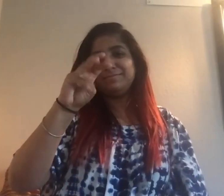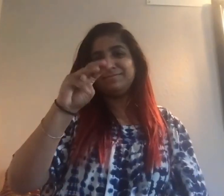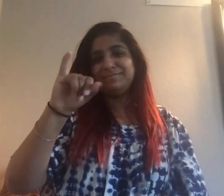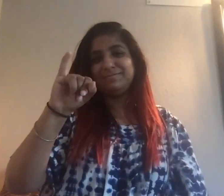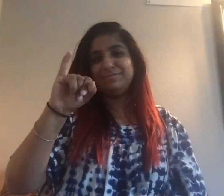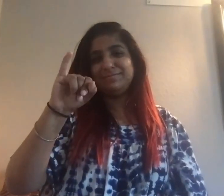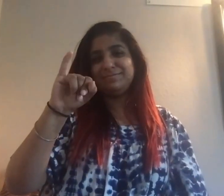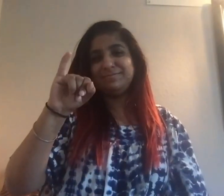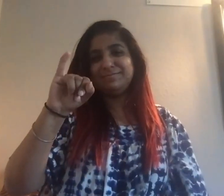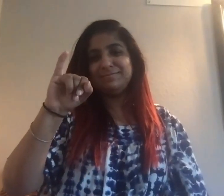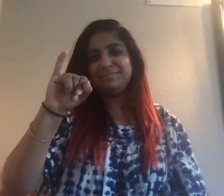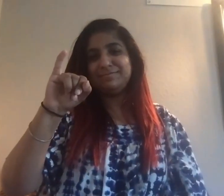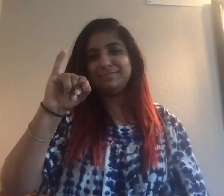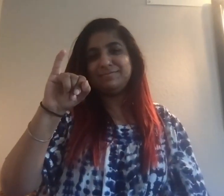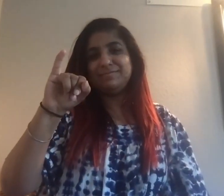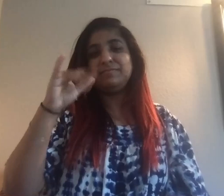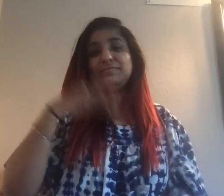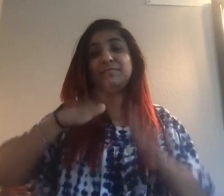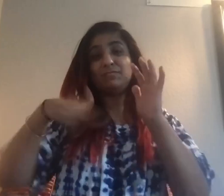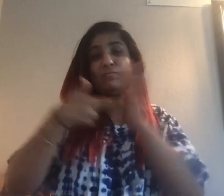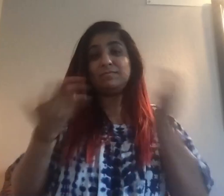Hi, I'm Simi.